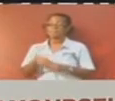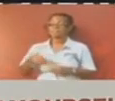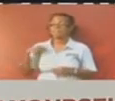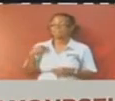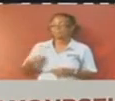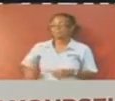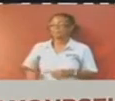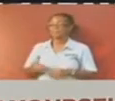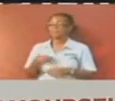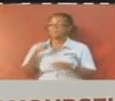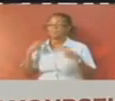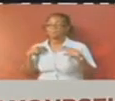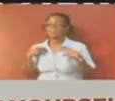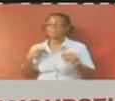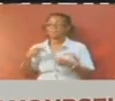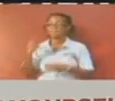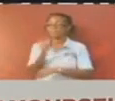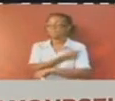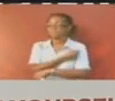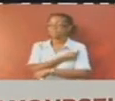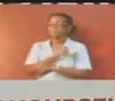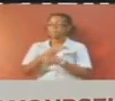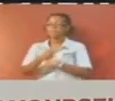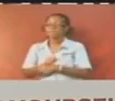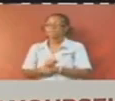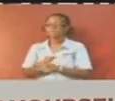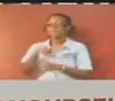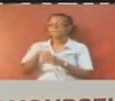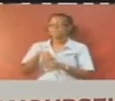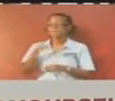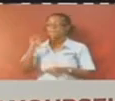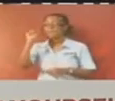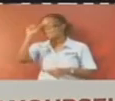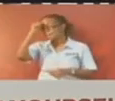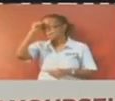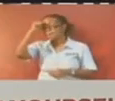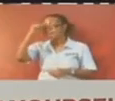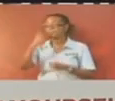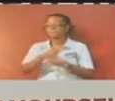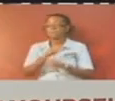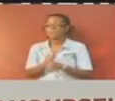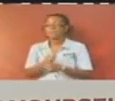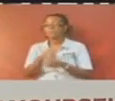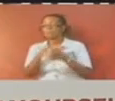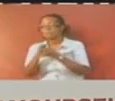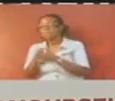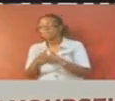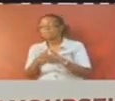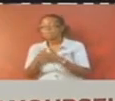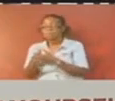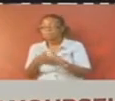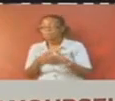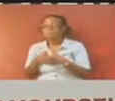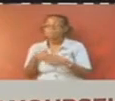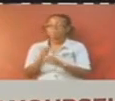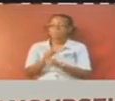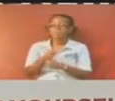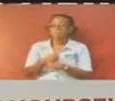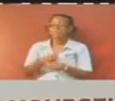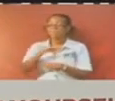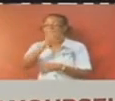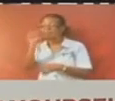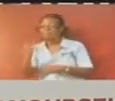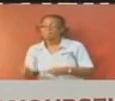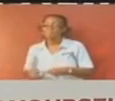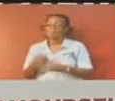India. There are vaccines made in England, made in the United States, made in Italy, made in